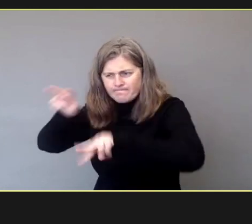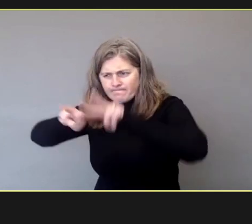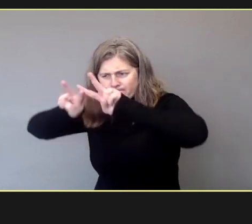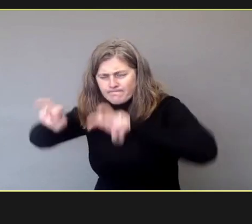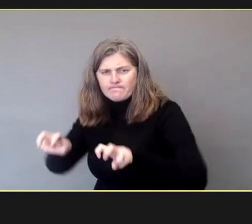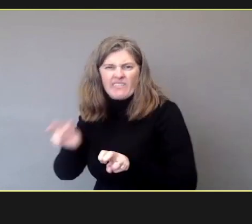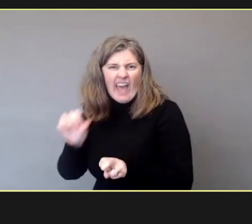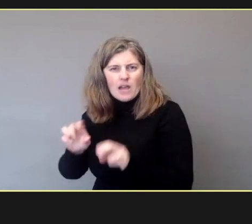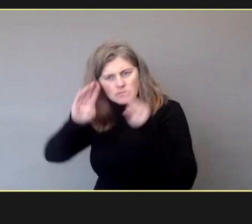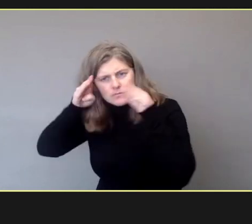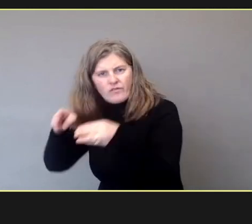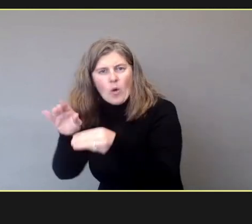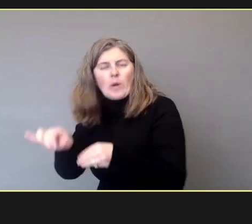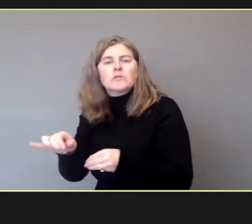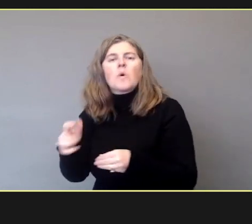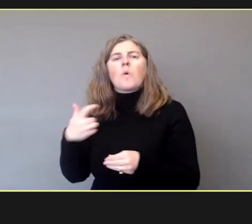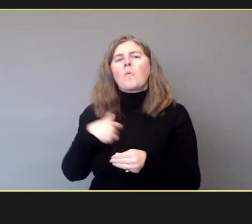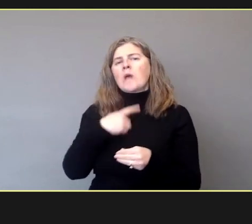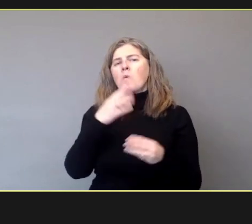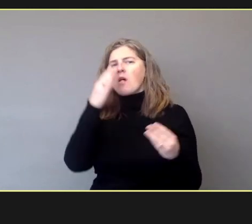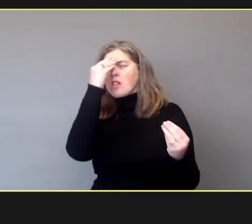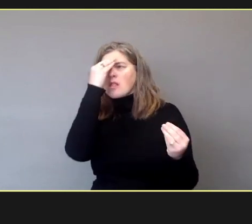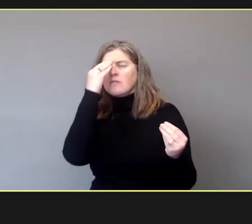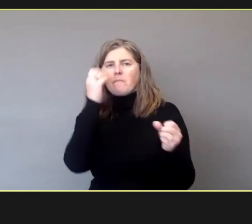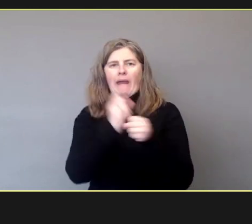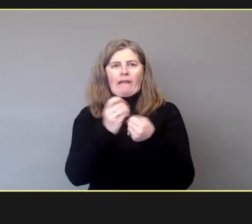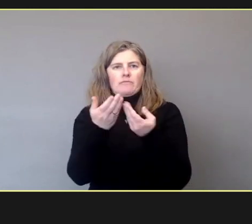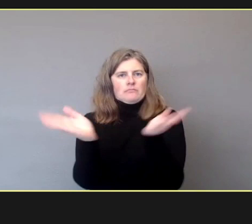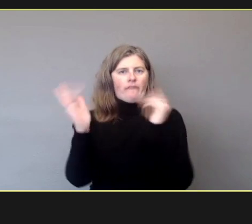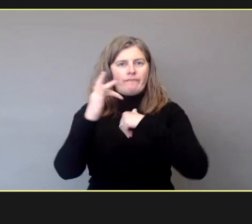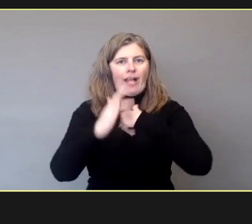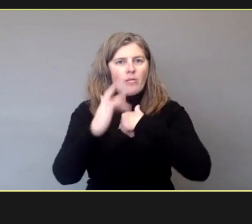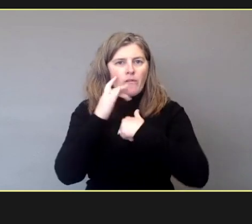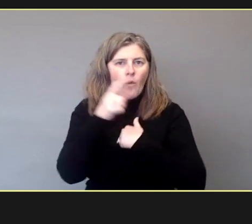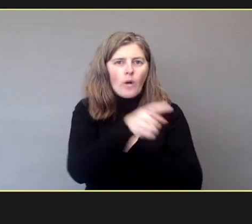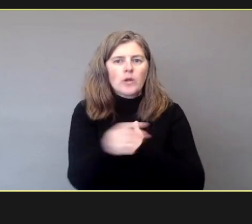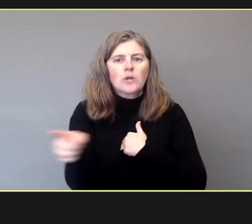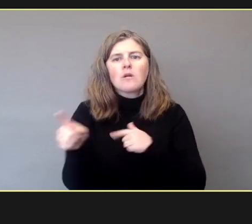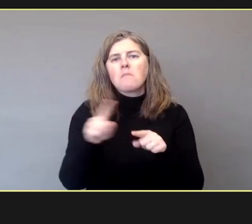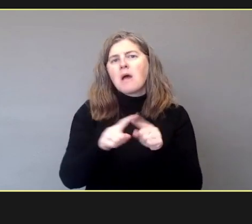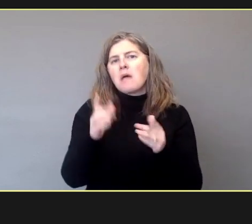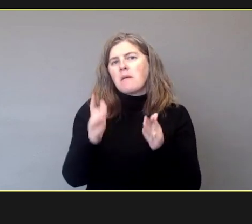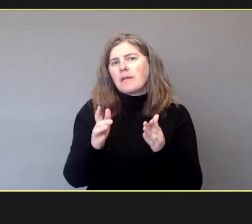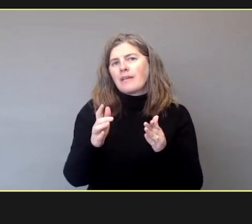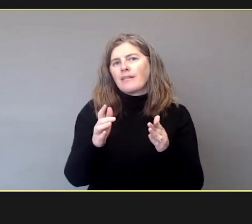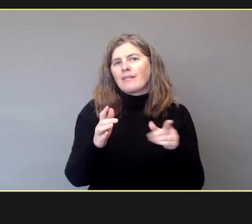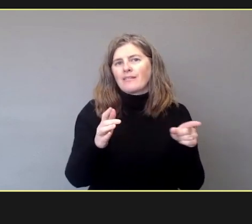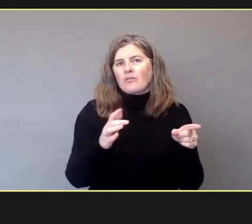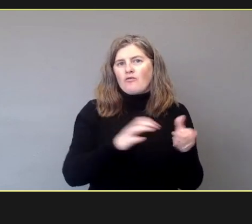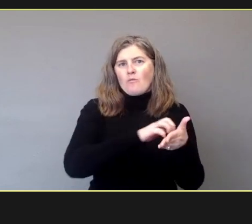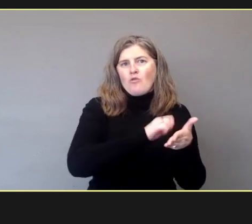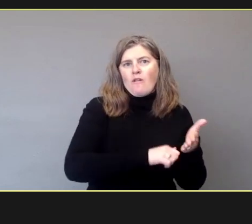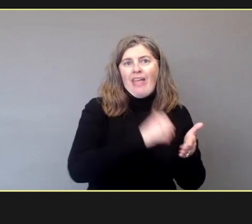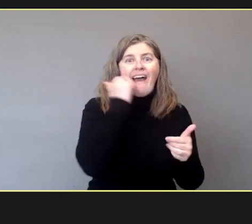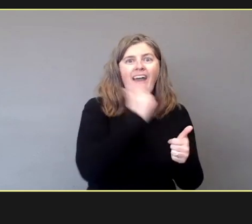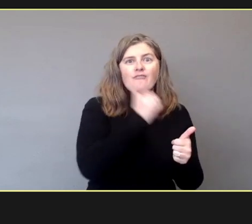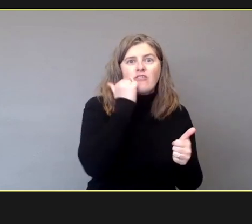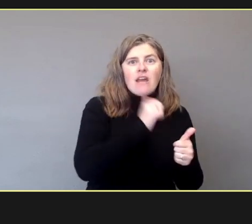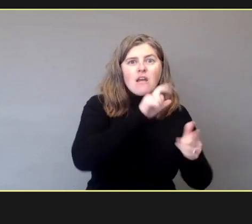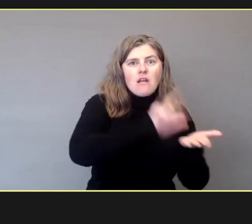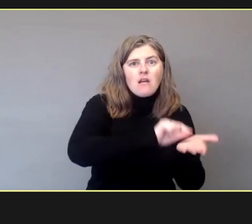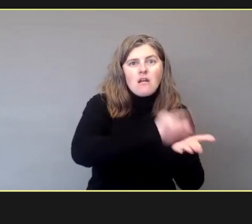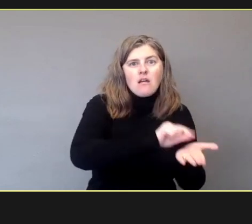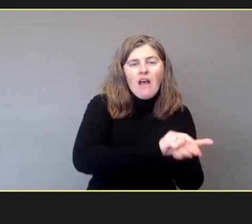we will make things available. But when you subtract the 200 hours of epidemiology